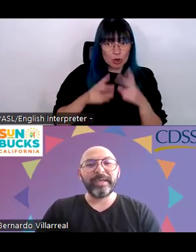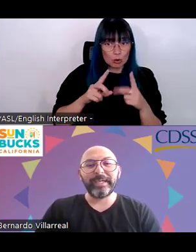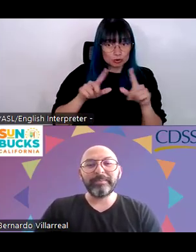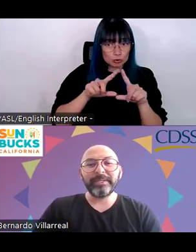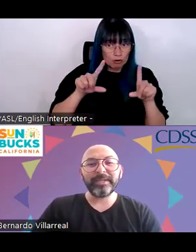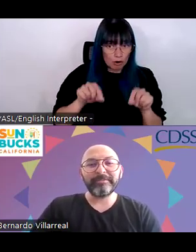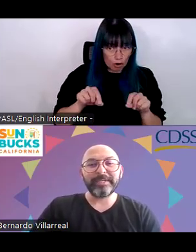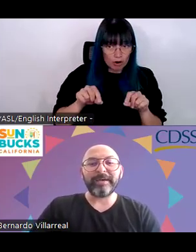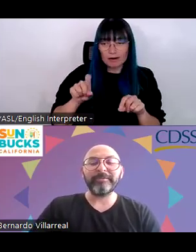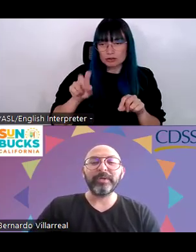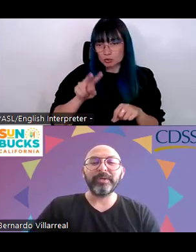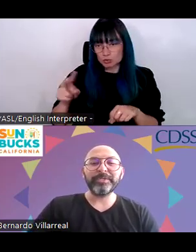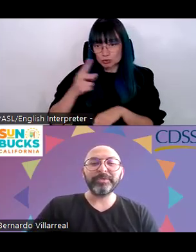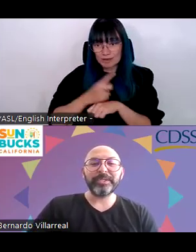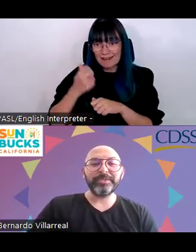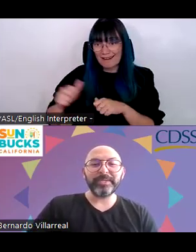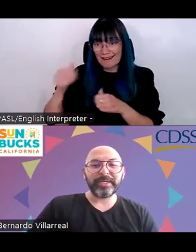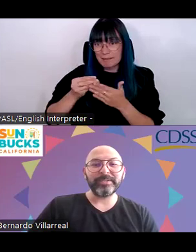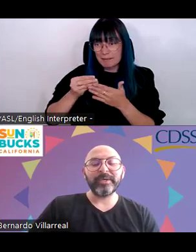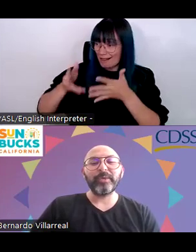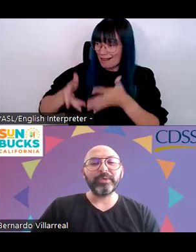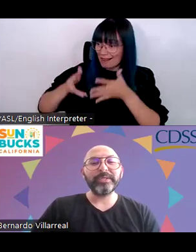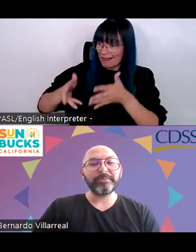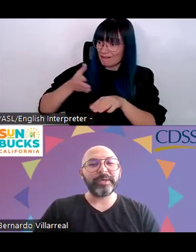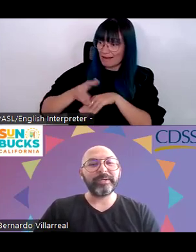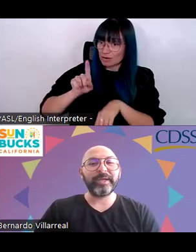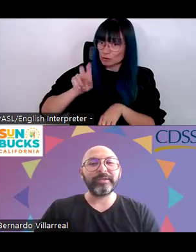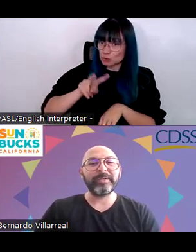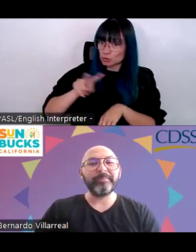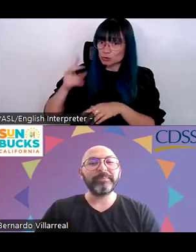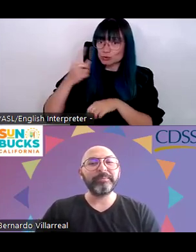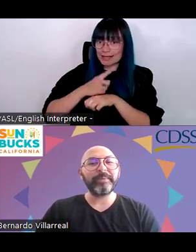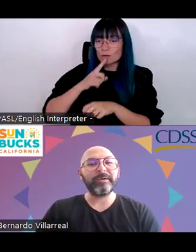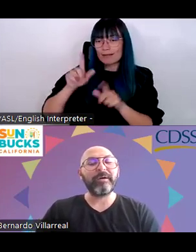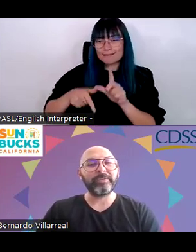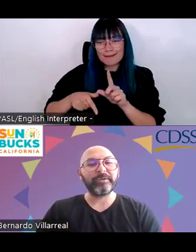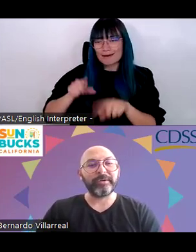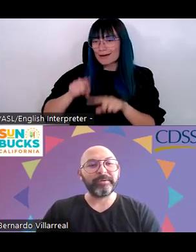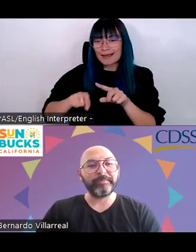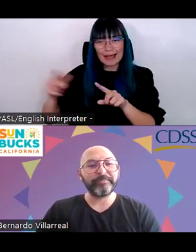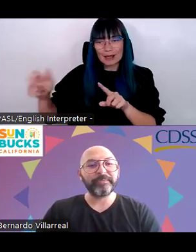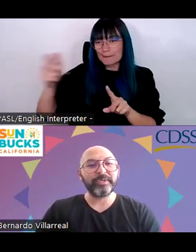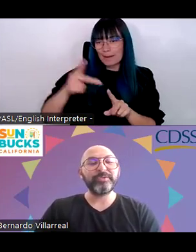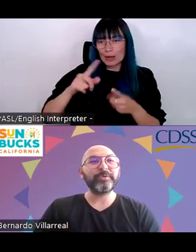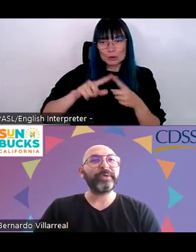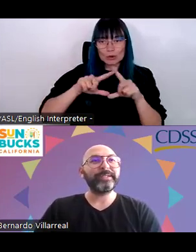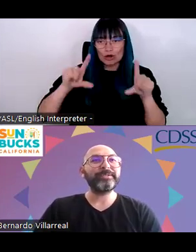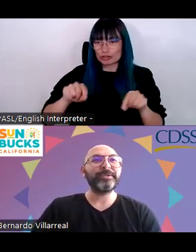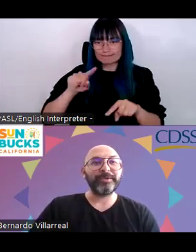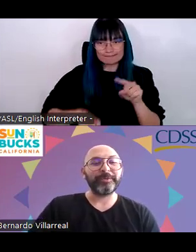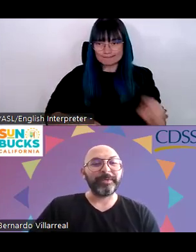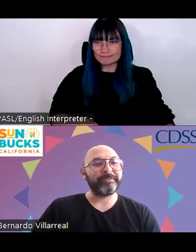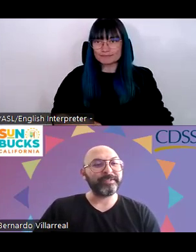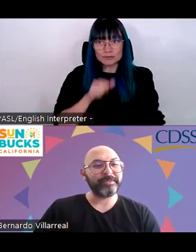card. Any money left after 122 days will expire and cannot be put back on the card.